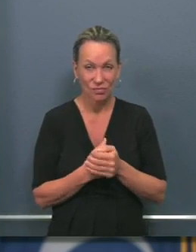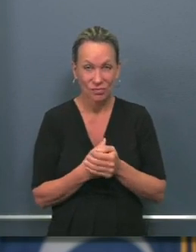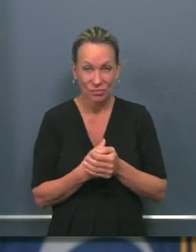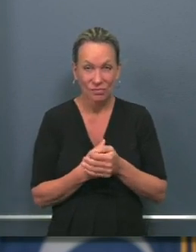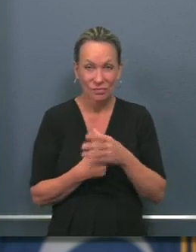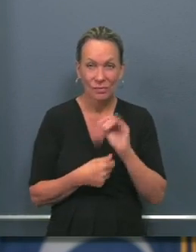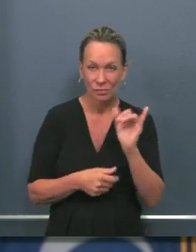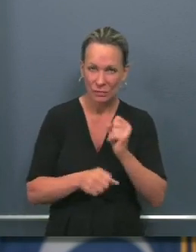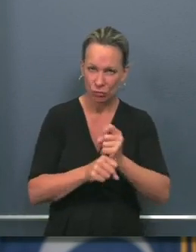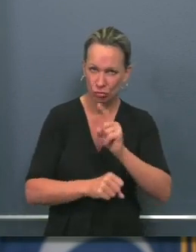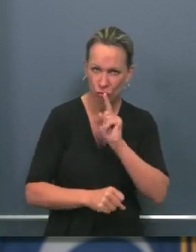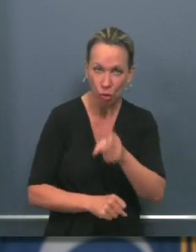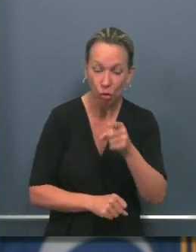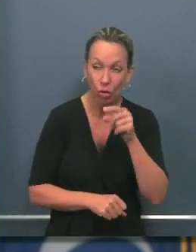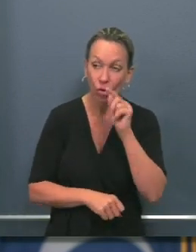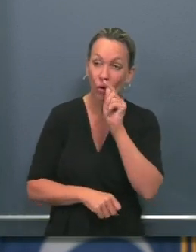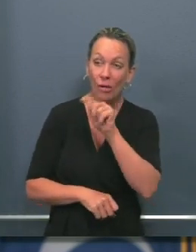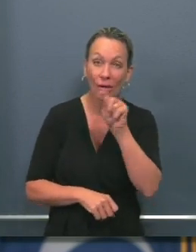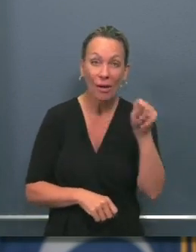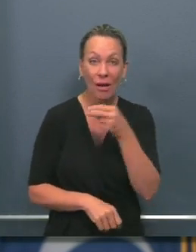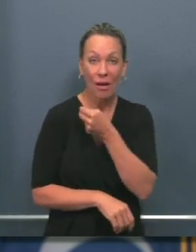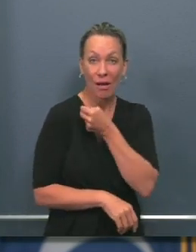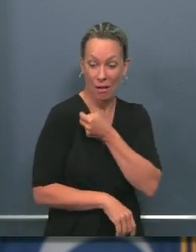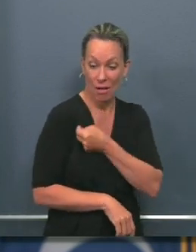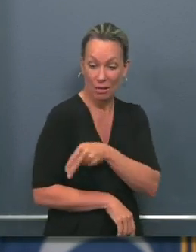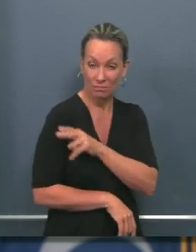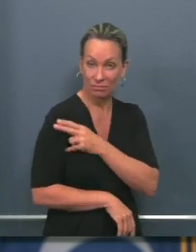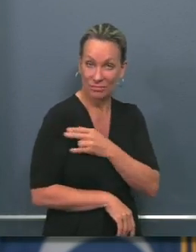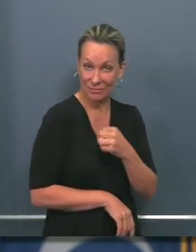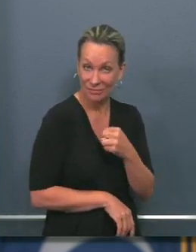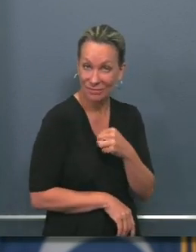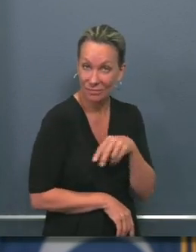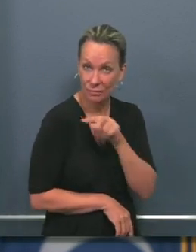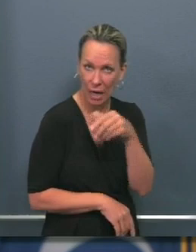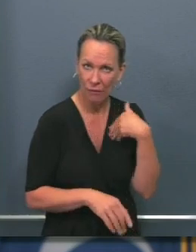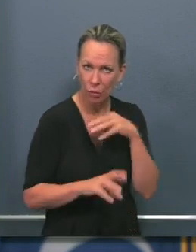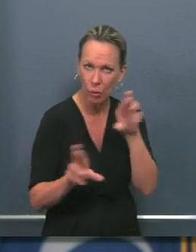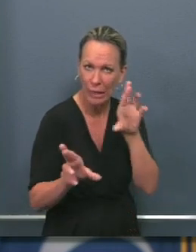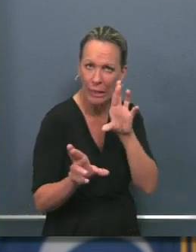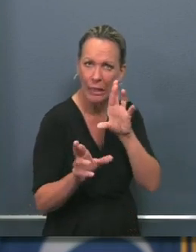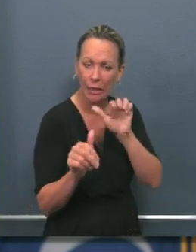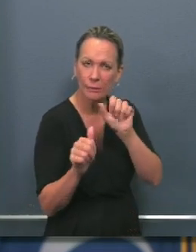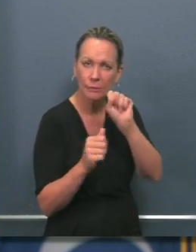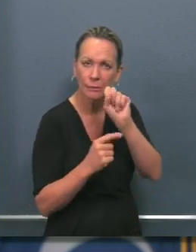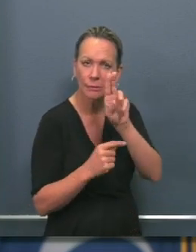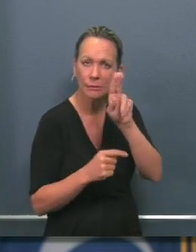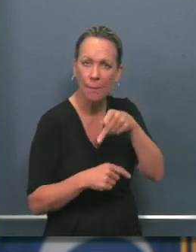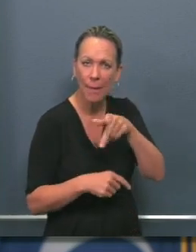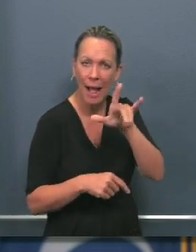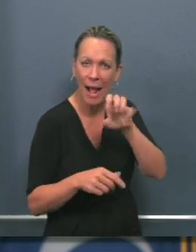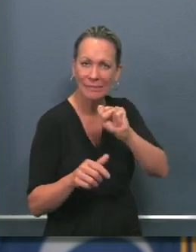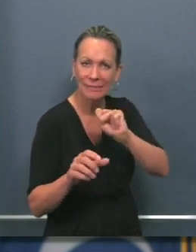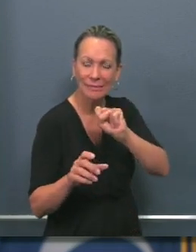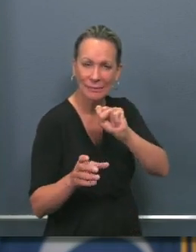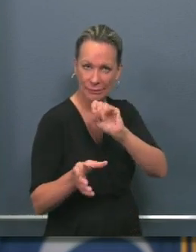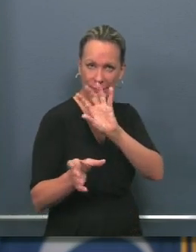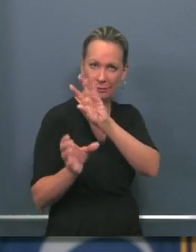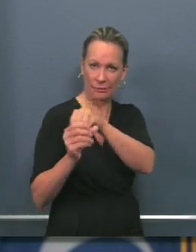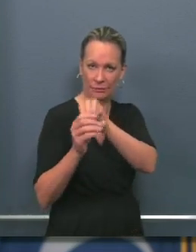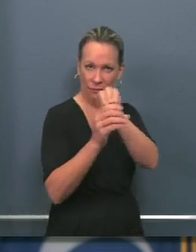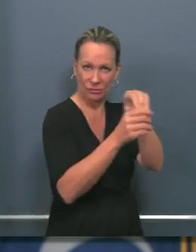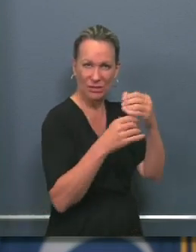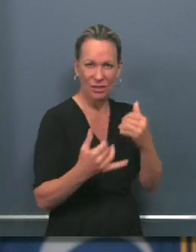of where we are in that space as well. We have distributed over 41.2 million procedure